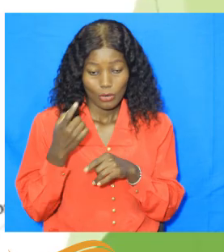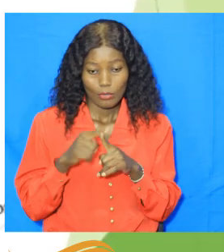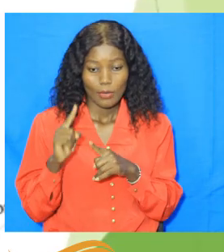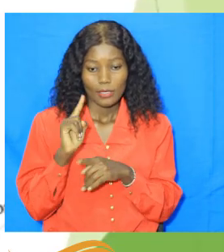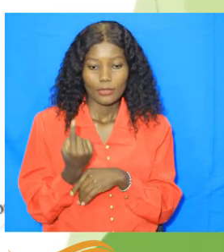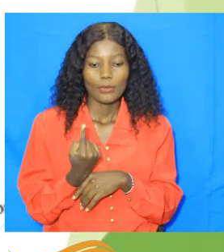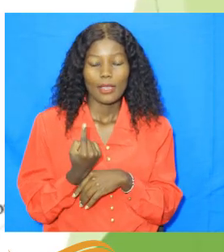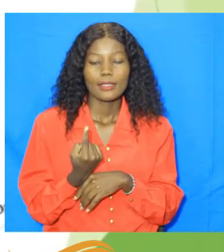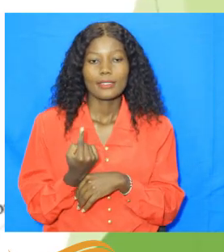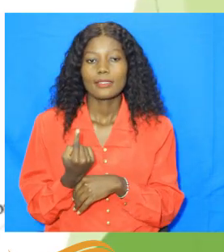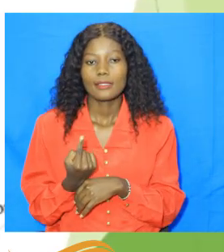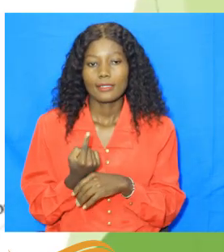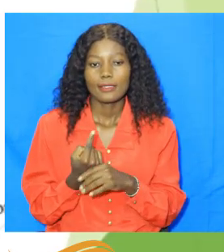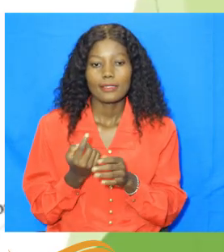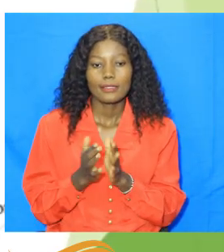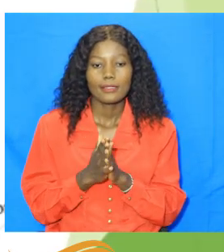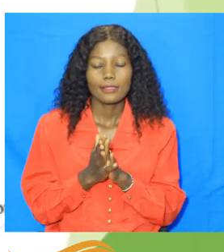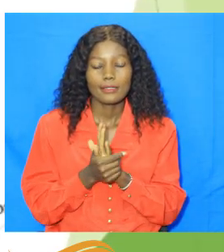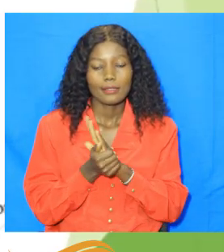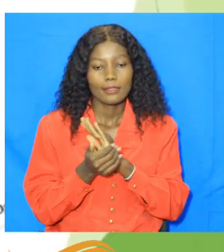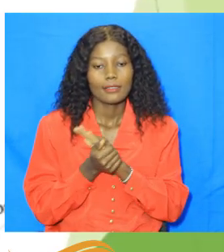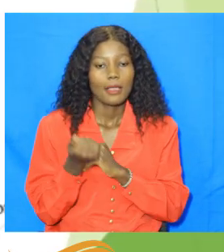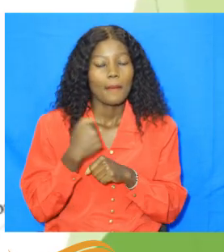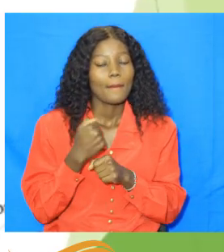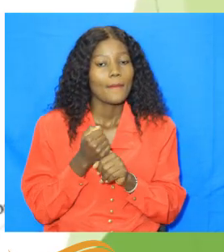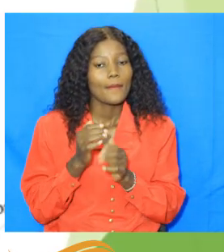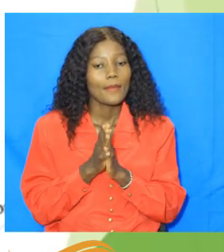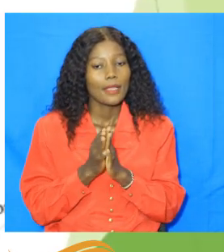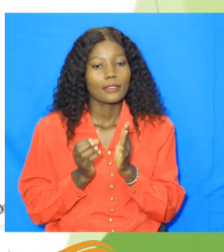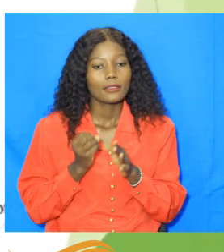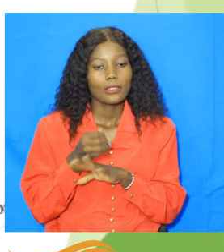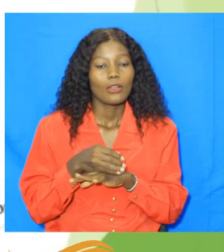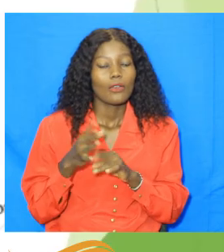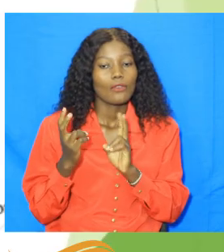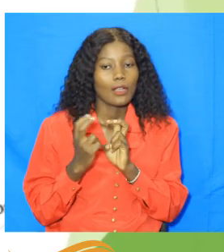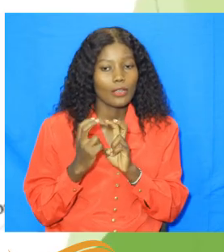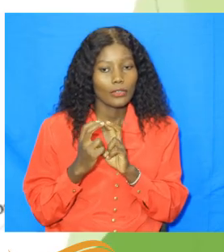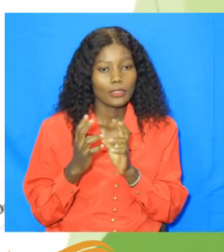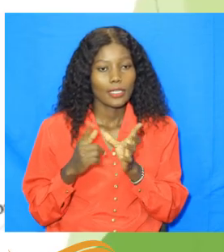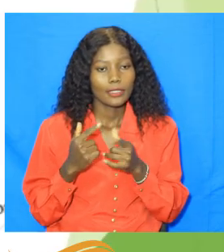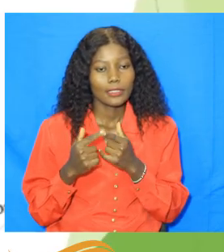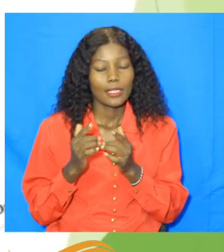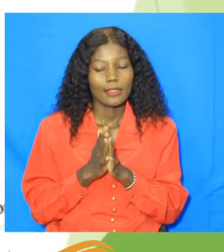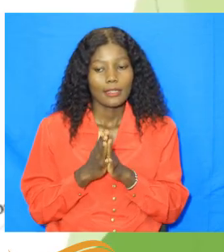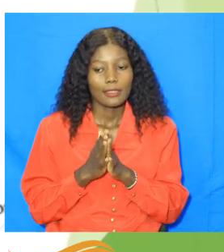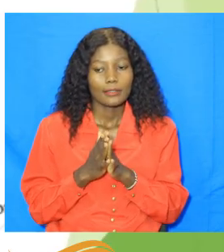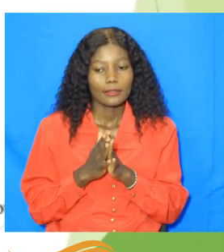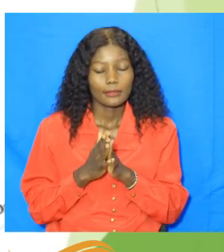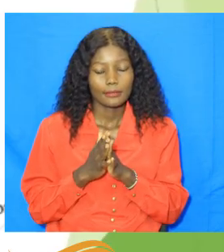a technique makes excessive contact, then